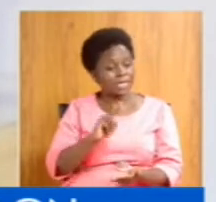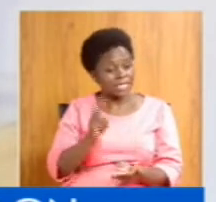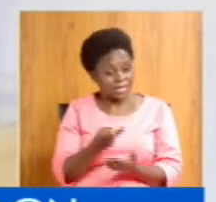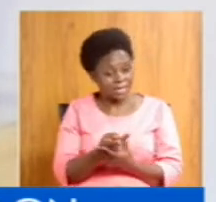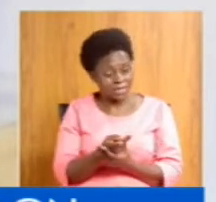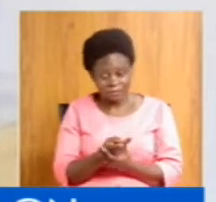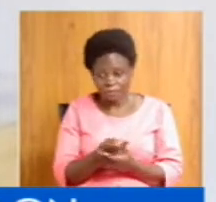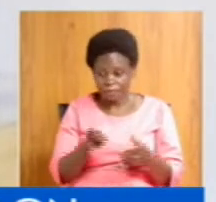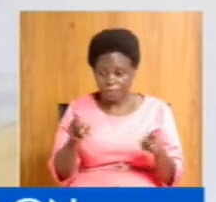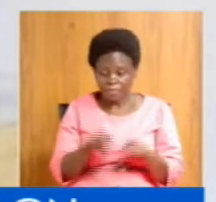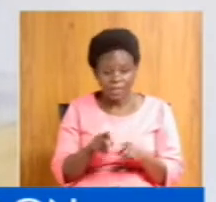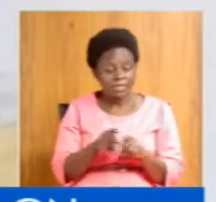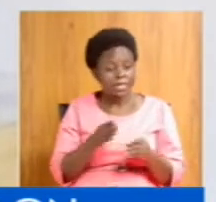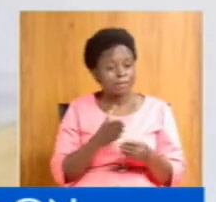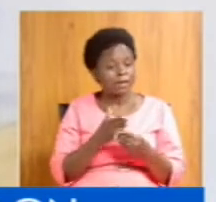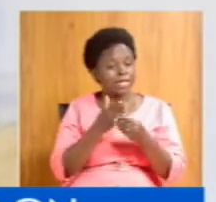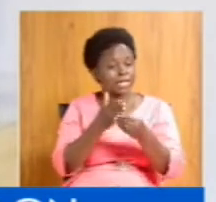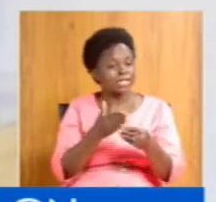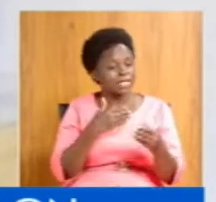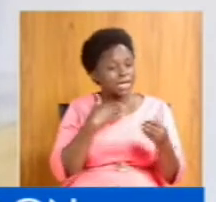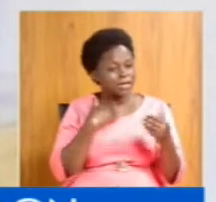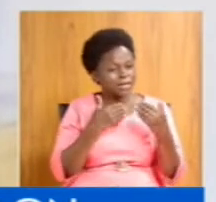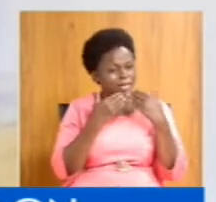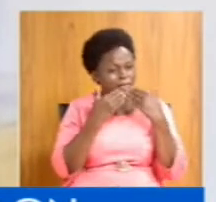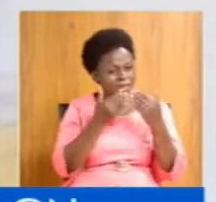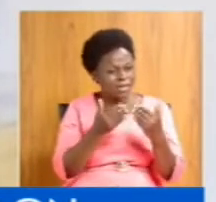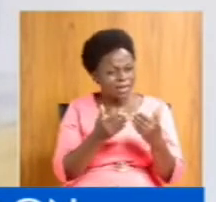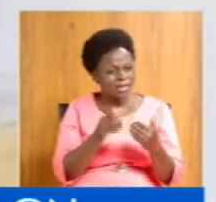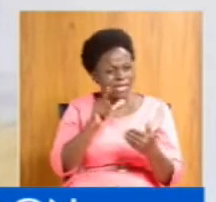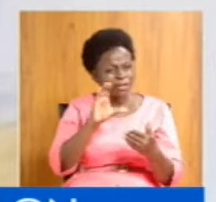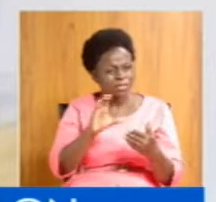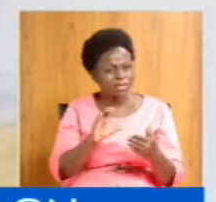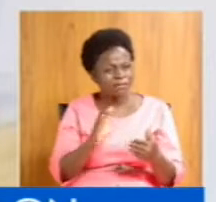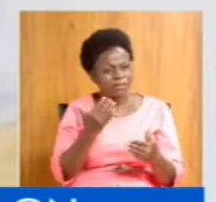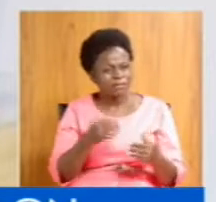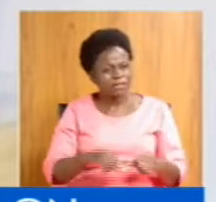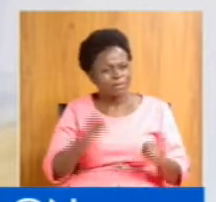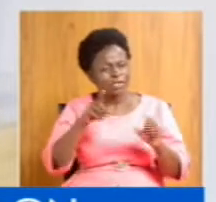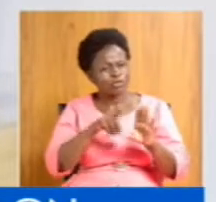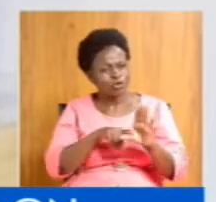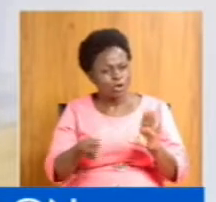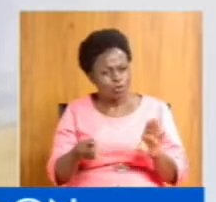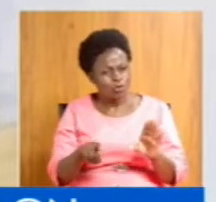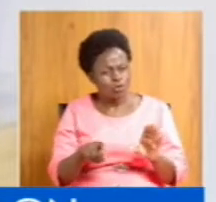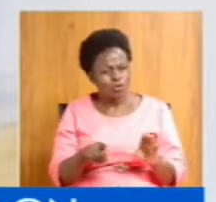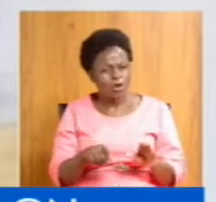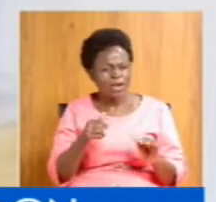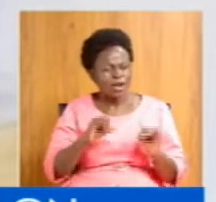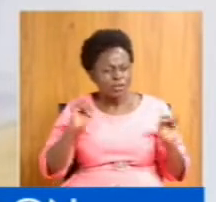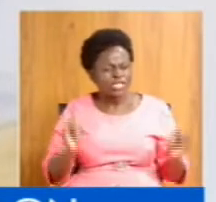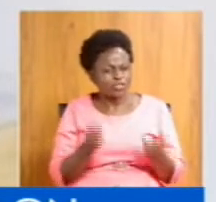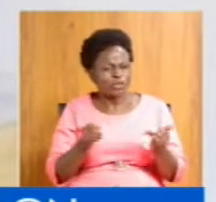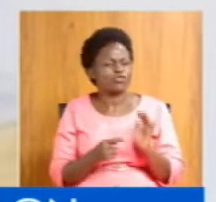Secondly, even the leaders, I have to thank the incoming ROC-5 chairperson, Rwengo, is now